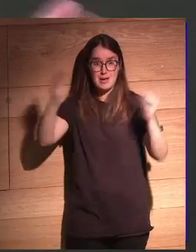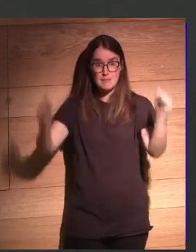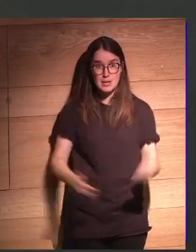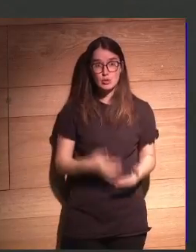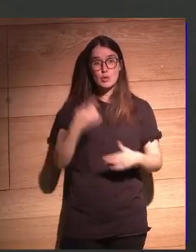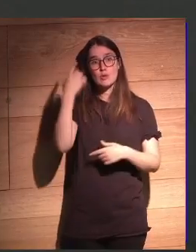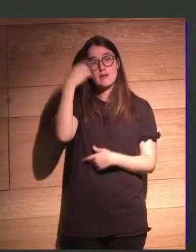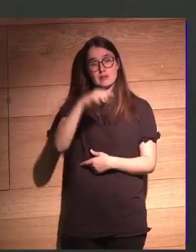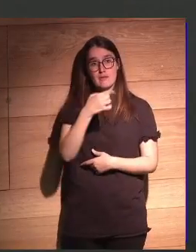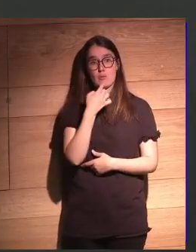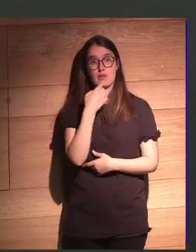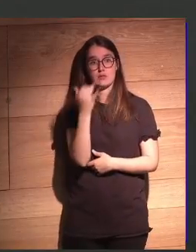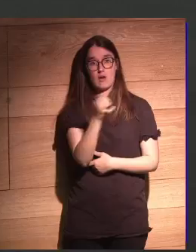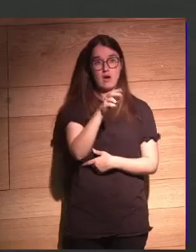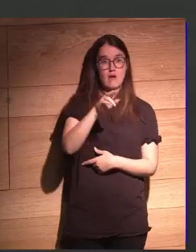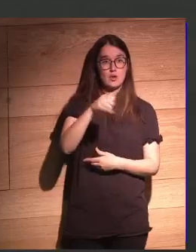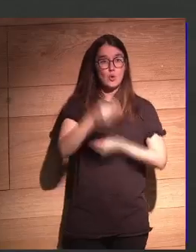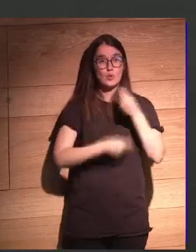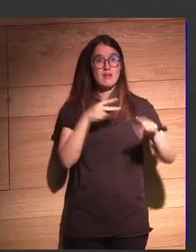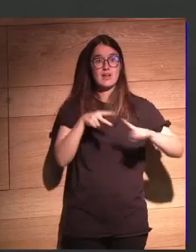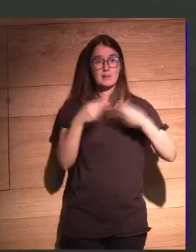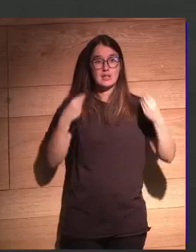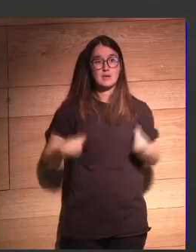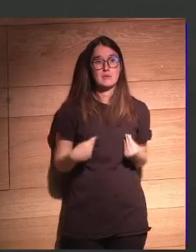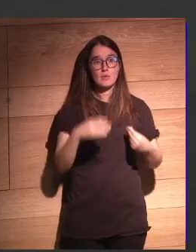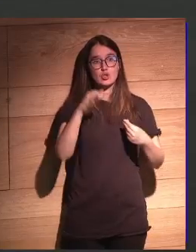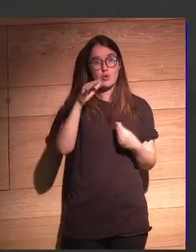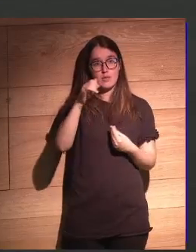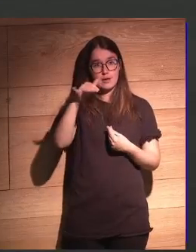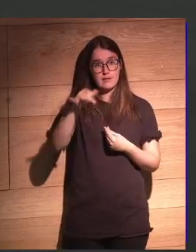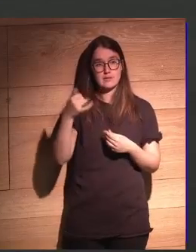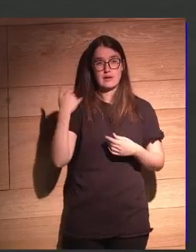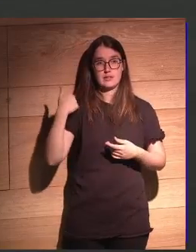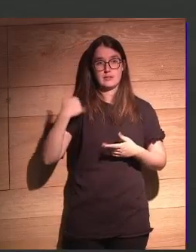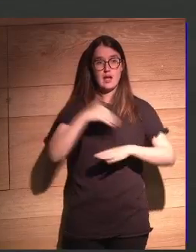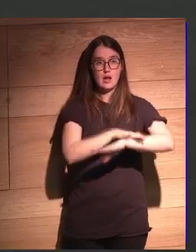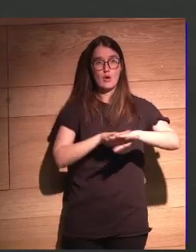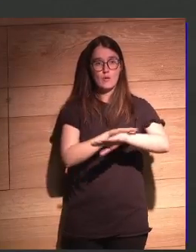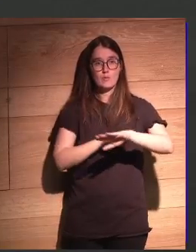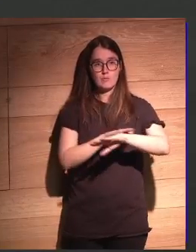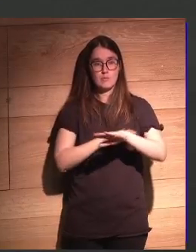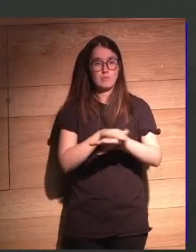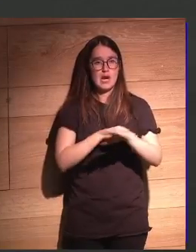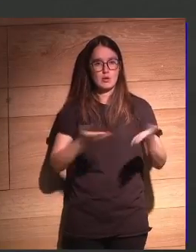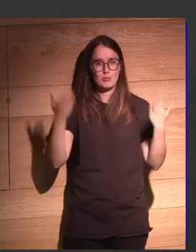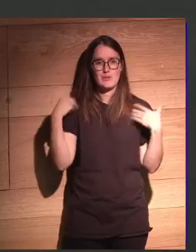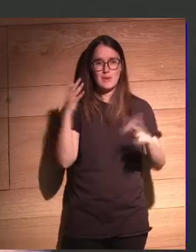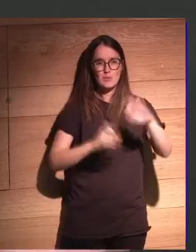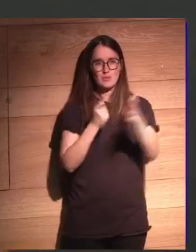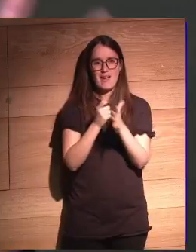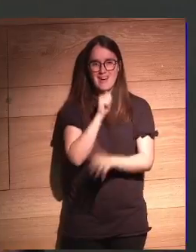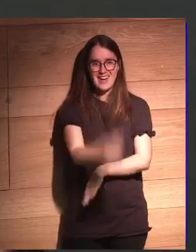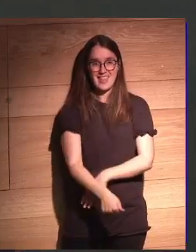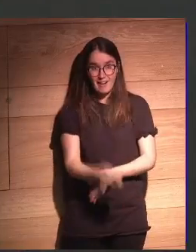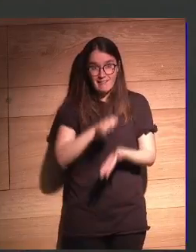that pay their taxes abroad, because they use tools such as the SOCIMIs, the real estate investment trusts, so that